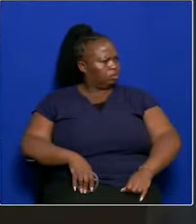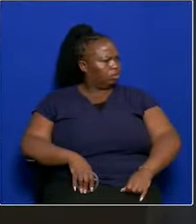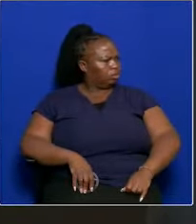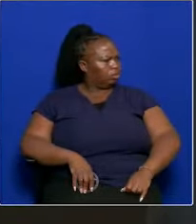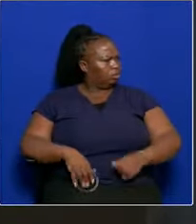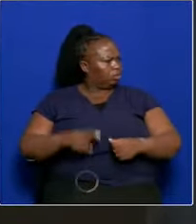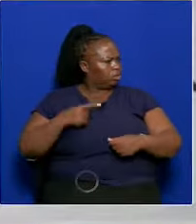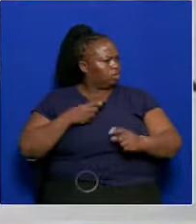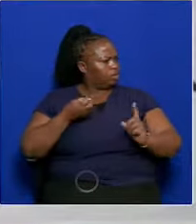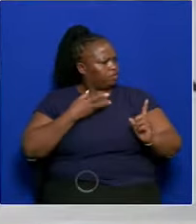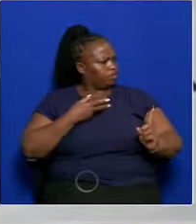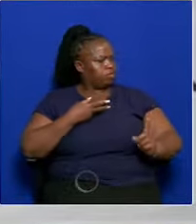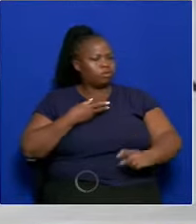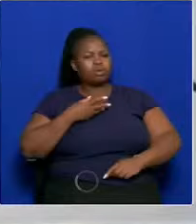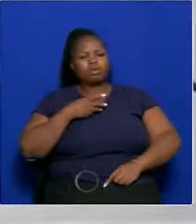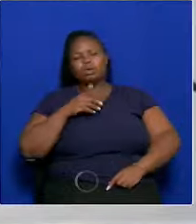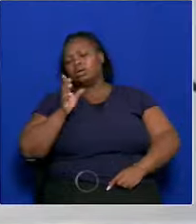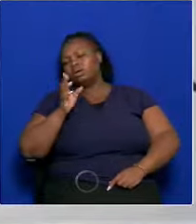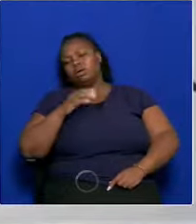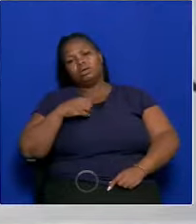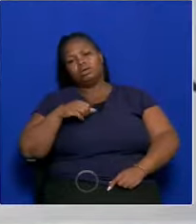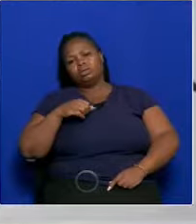about, no, with,